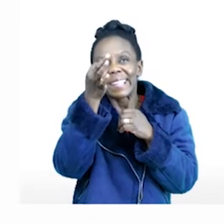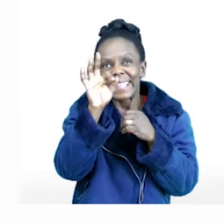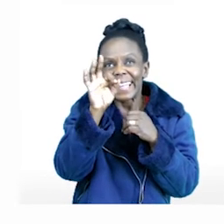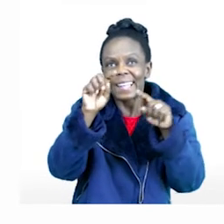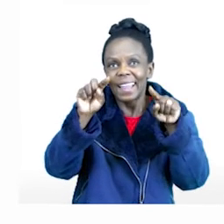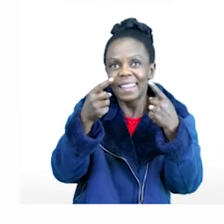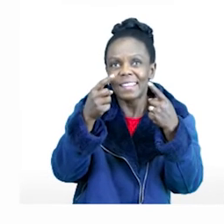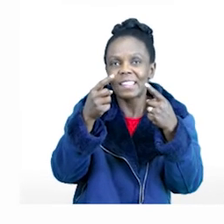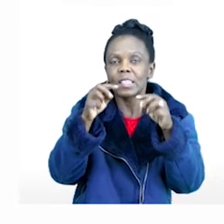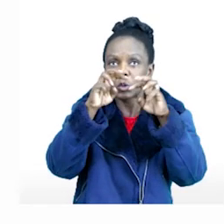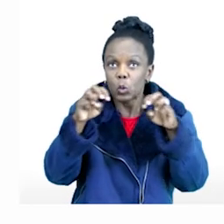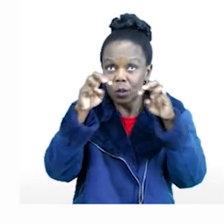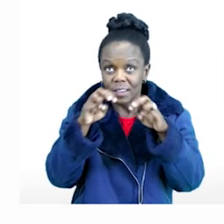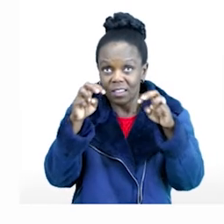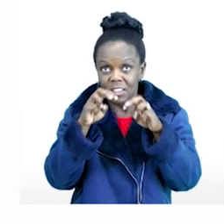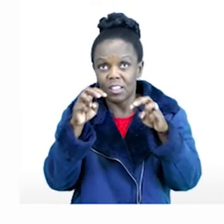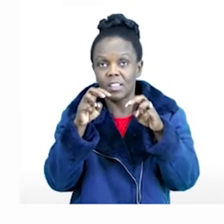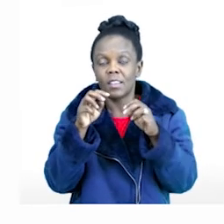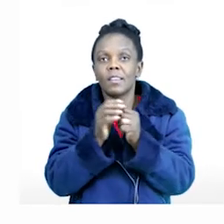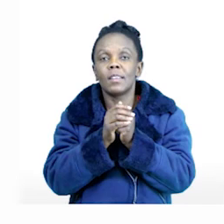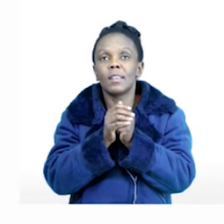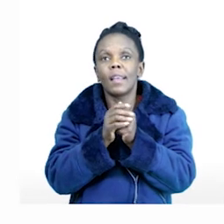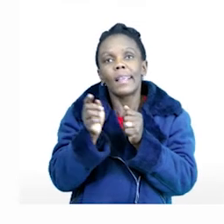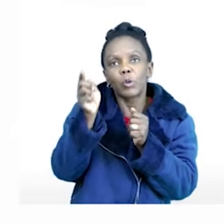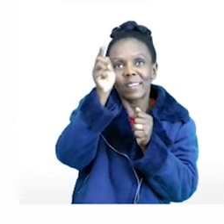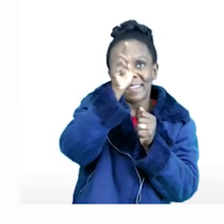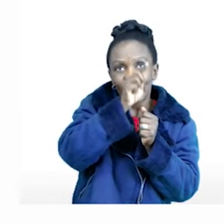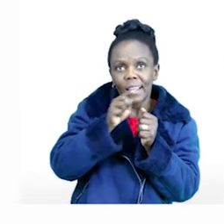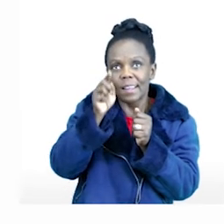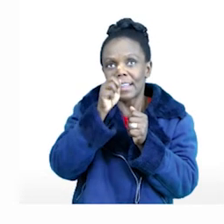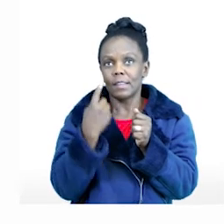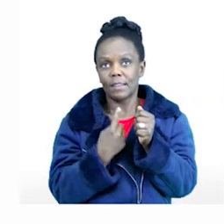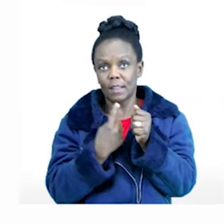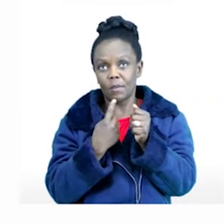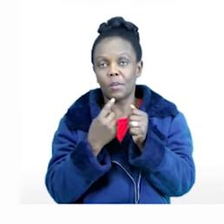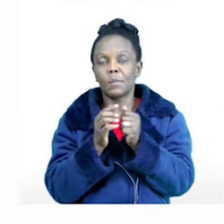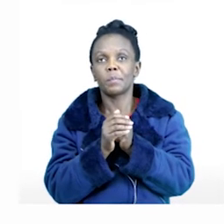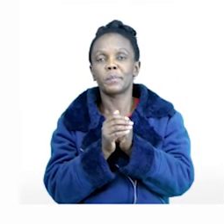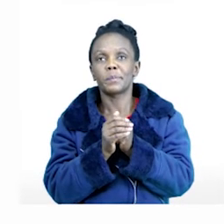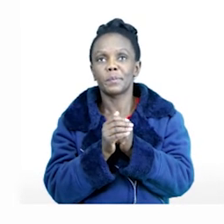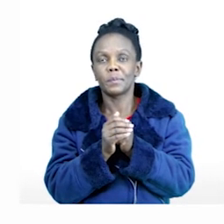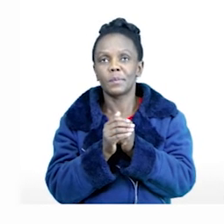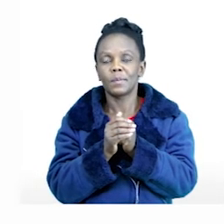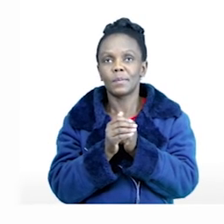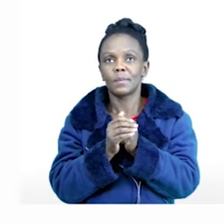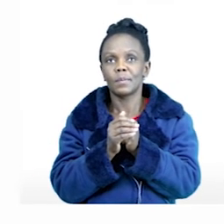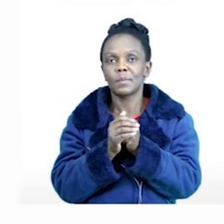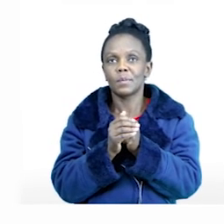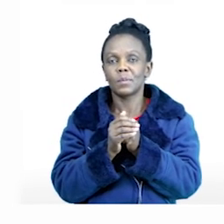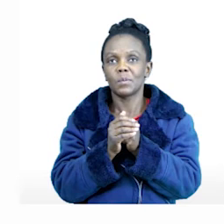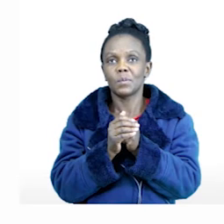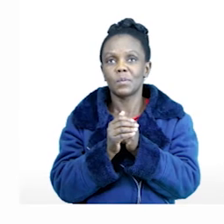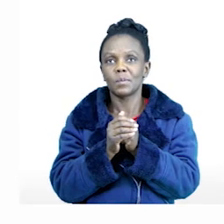for. Use your eyes and check carefully. And every time you find something, remind yourself